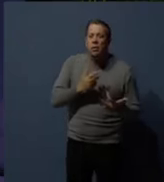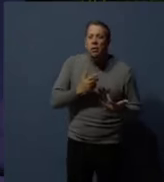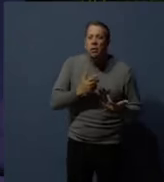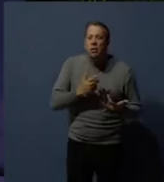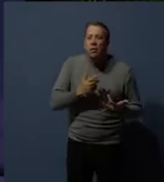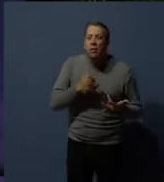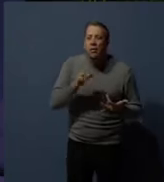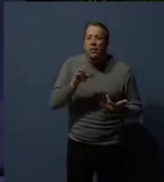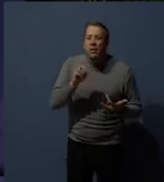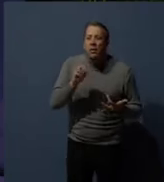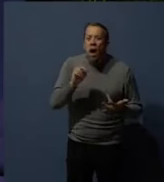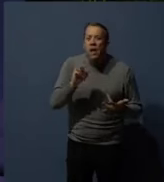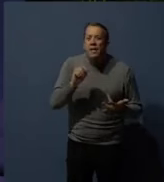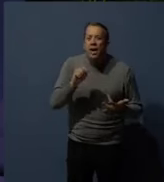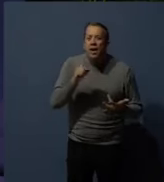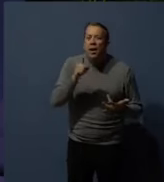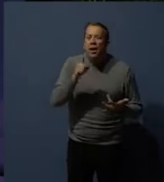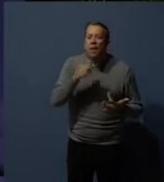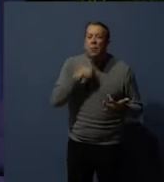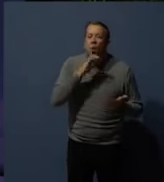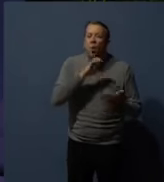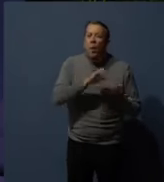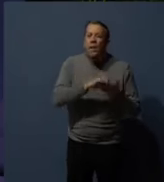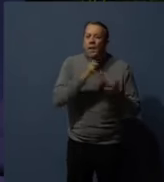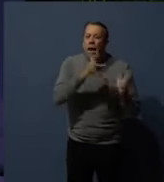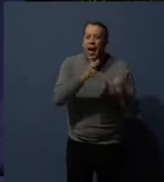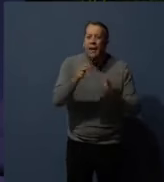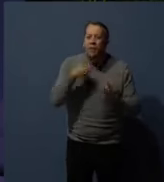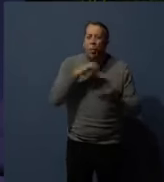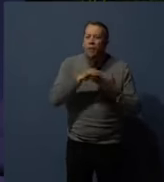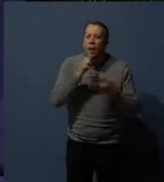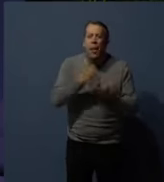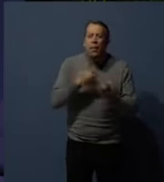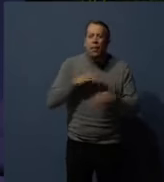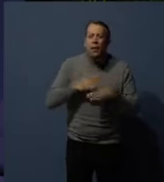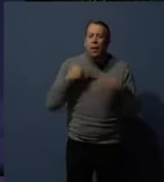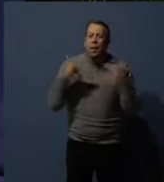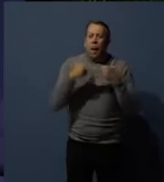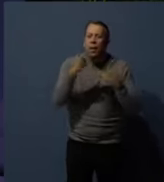terrible. I'm gonna blame my wife because she's usually the one who picks these things up. All right.